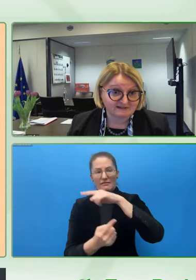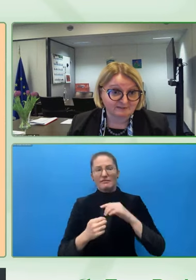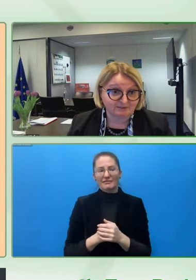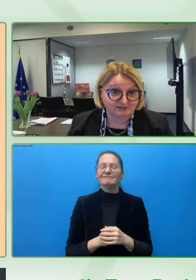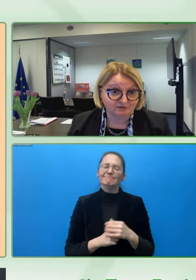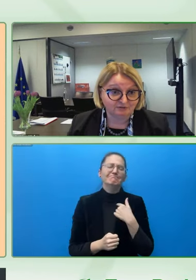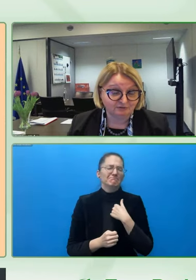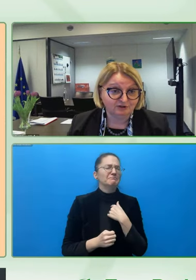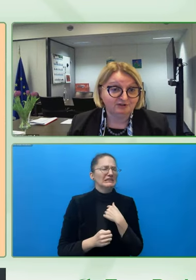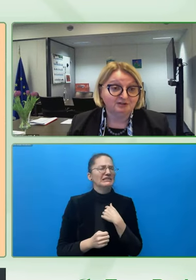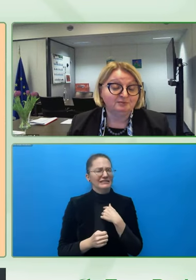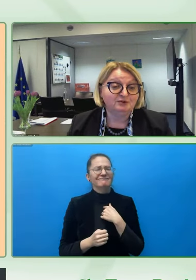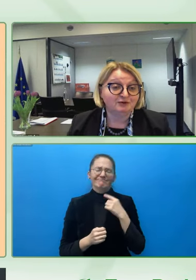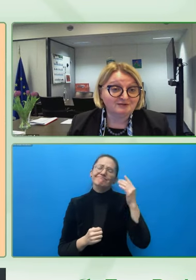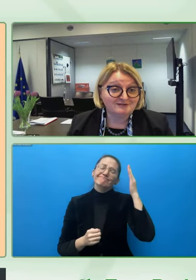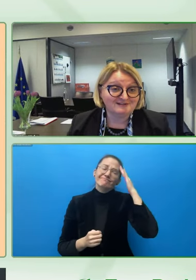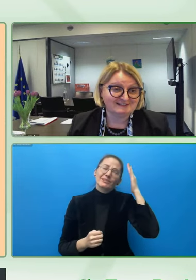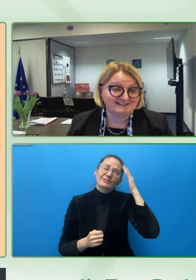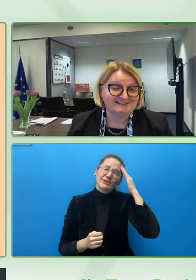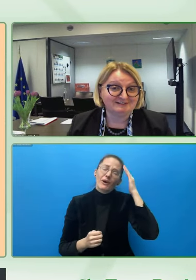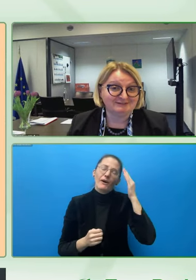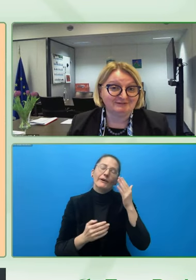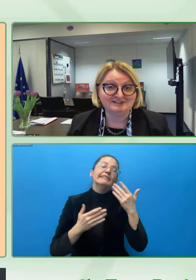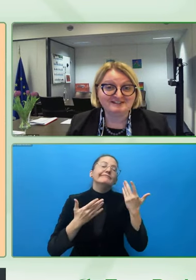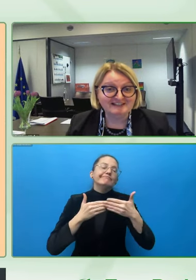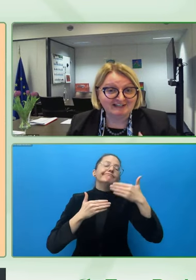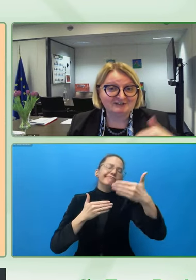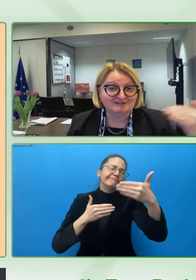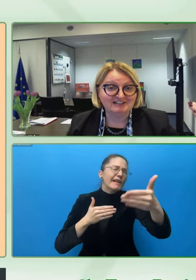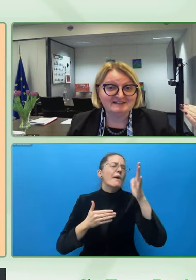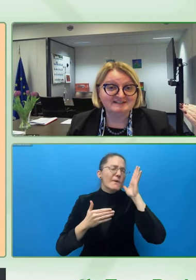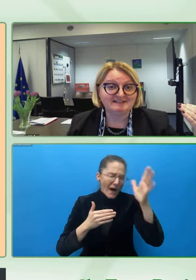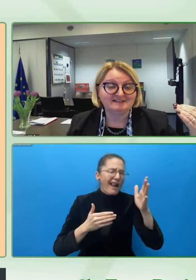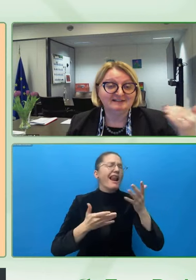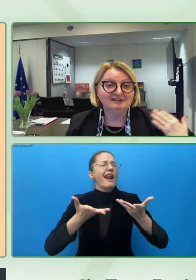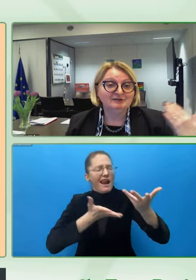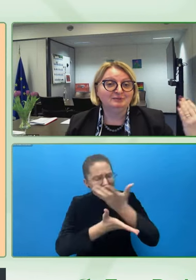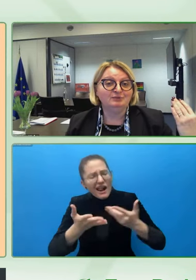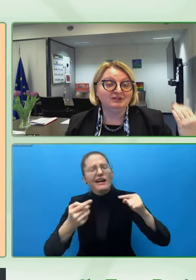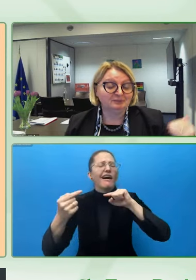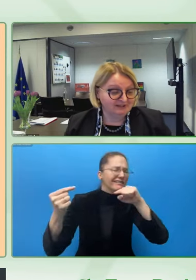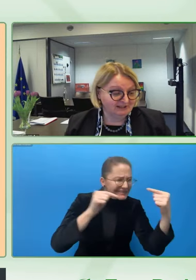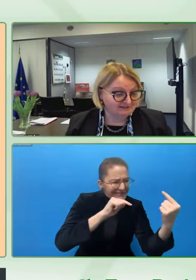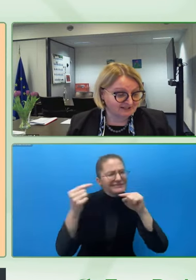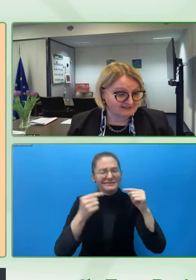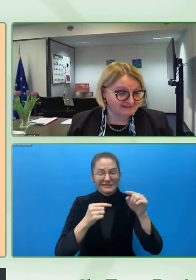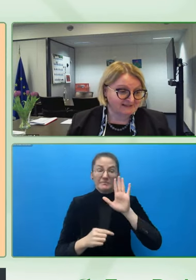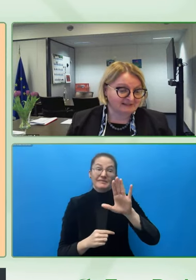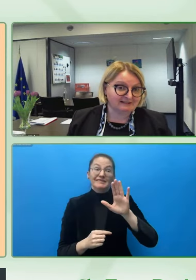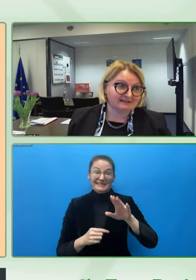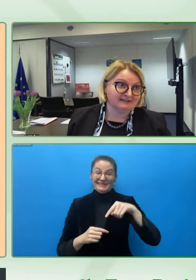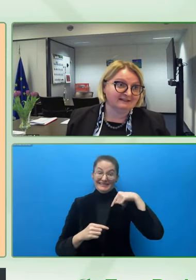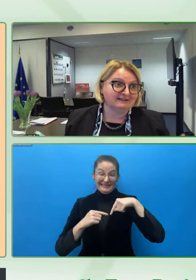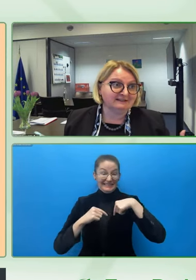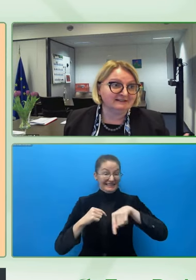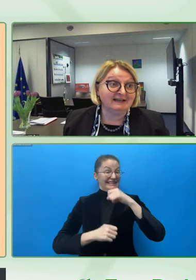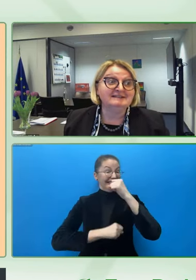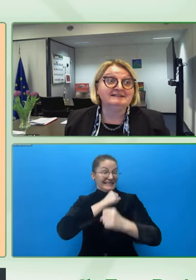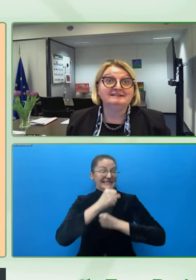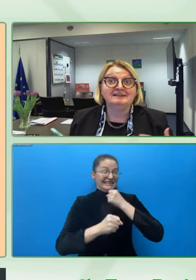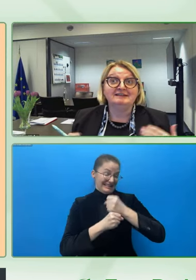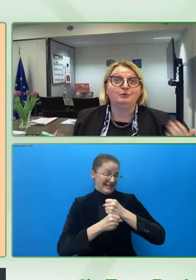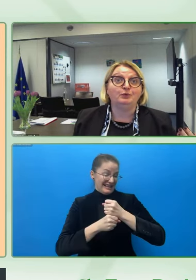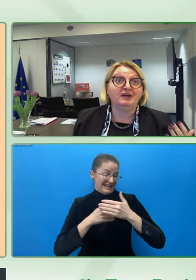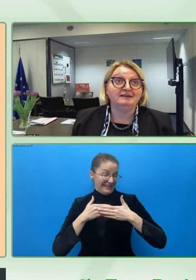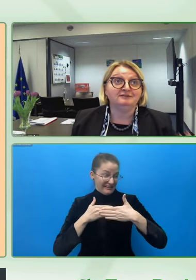of the AccessibleEU, because towards the end of this year we will be addressing